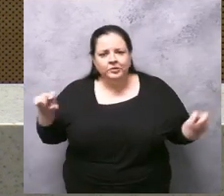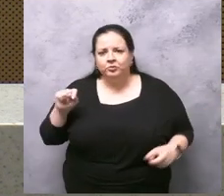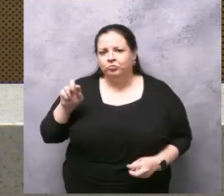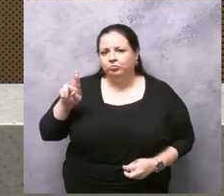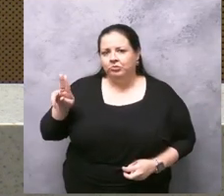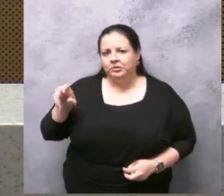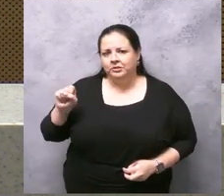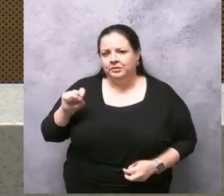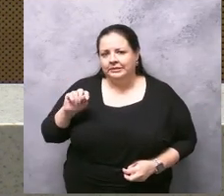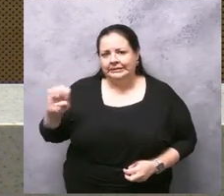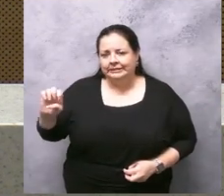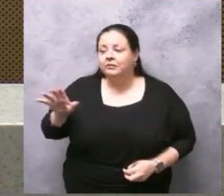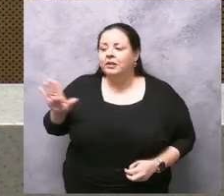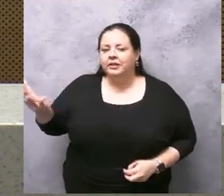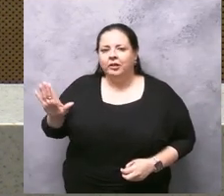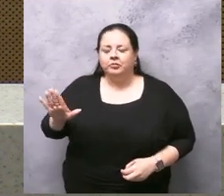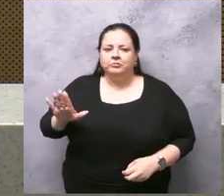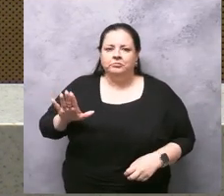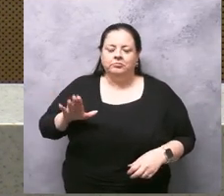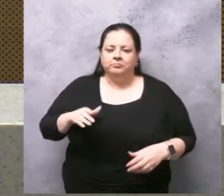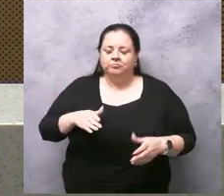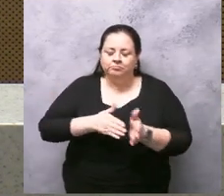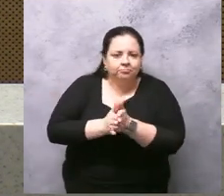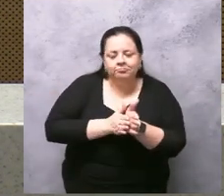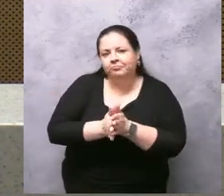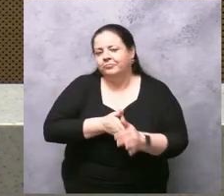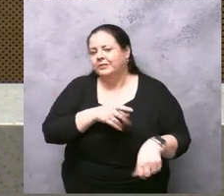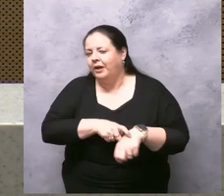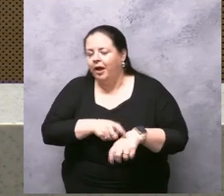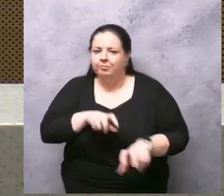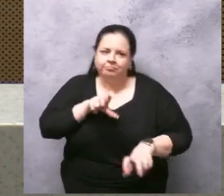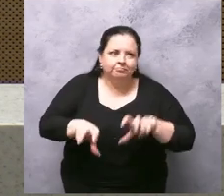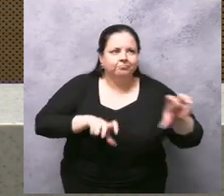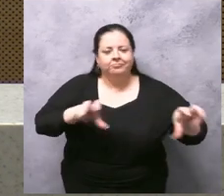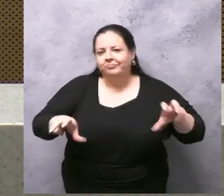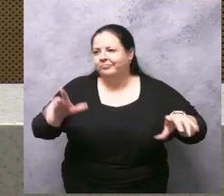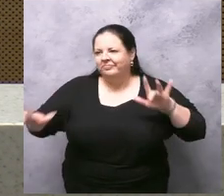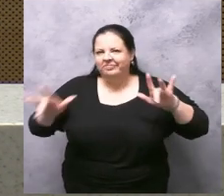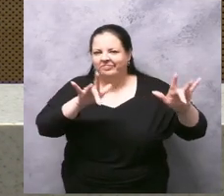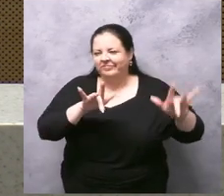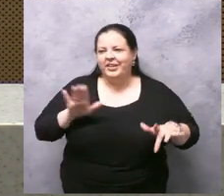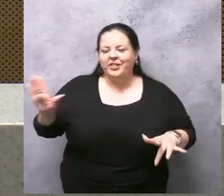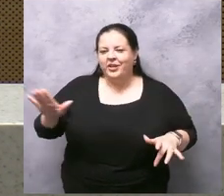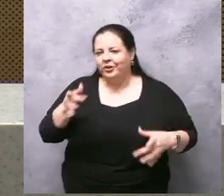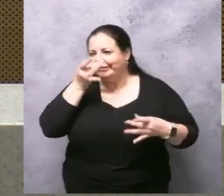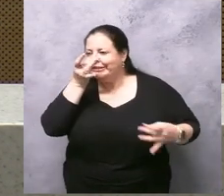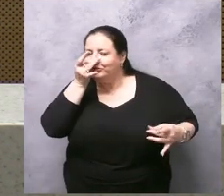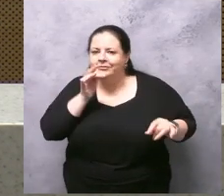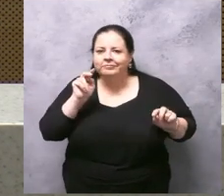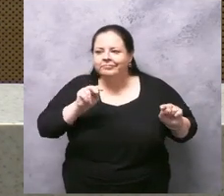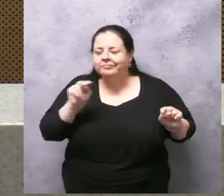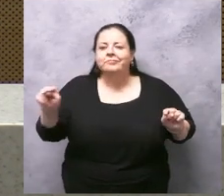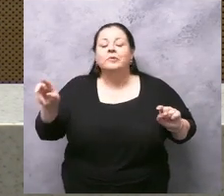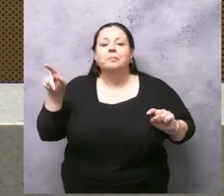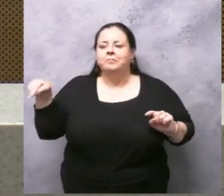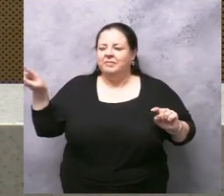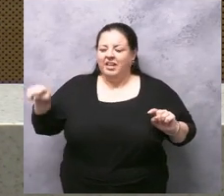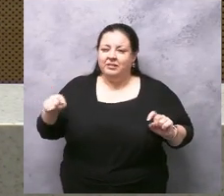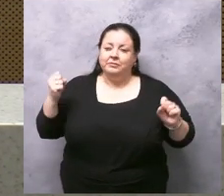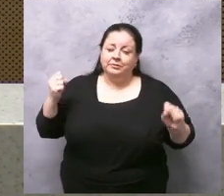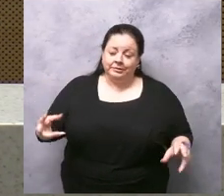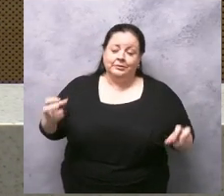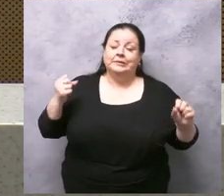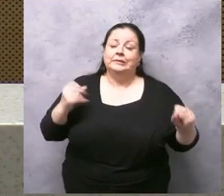for their diligence and time. As you can hear from all of them, they spend different time in different areas of their own interest, but they commit many, many,